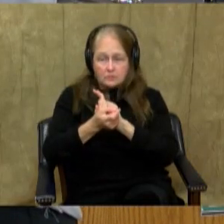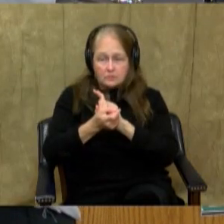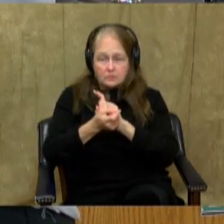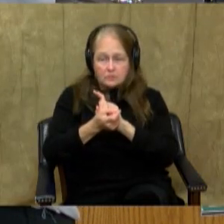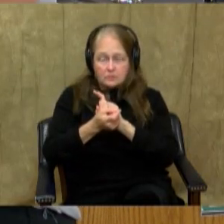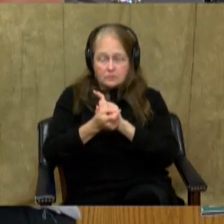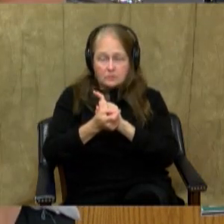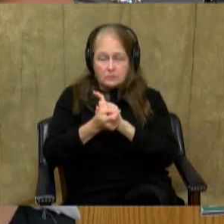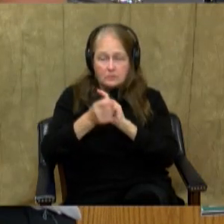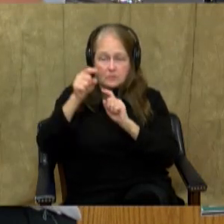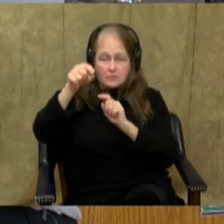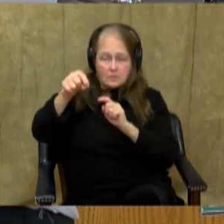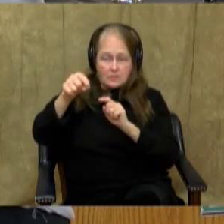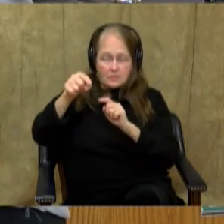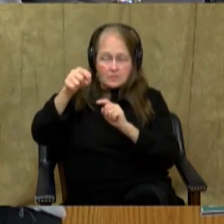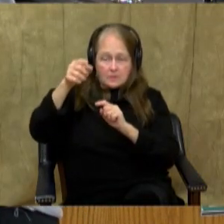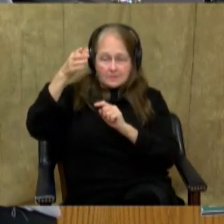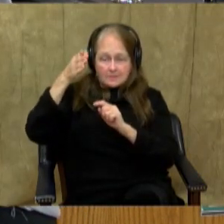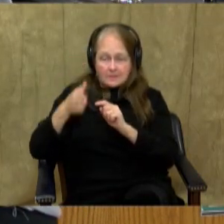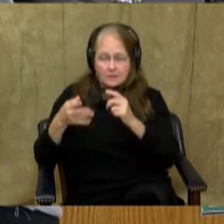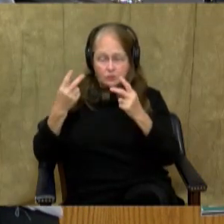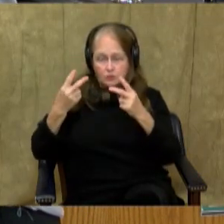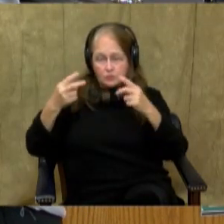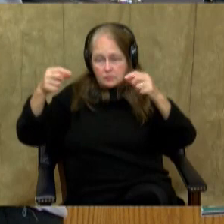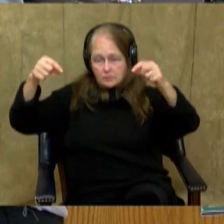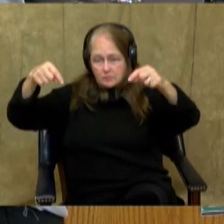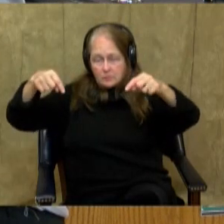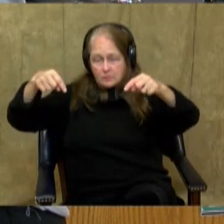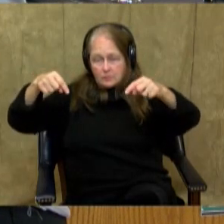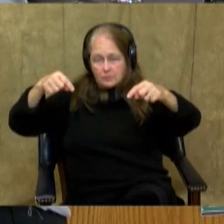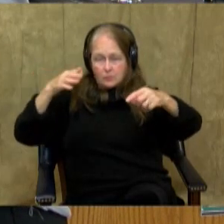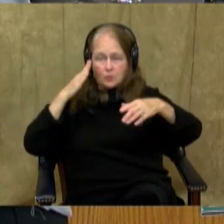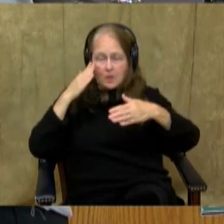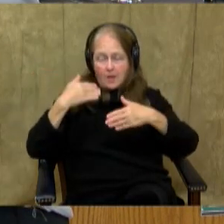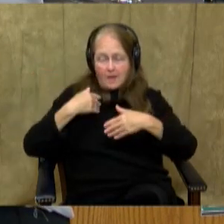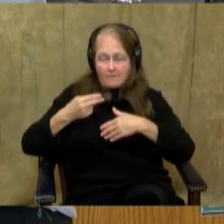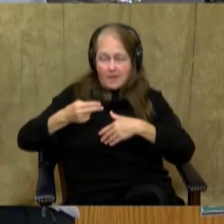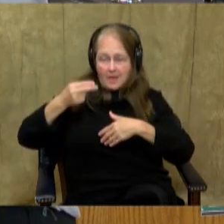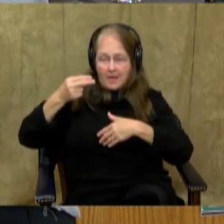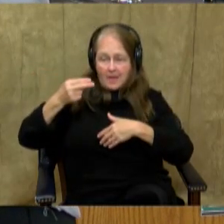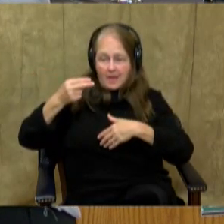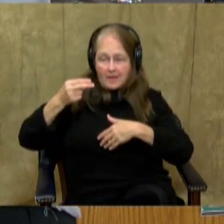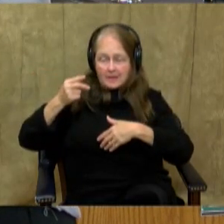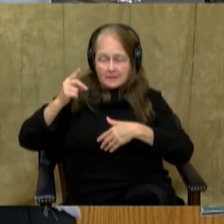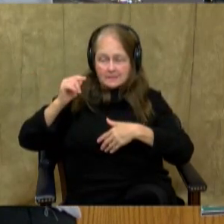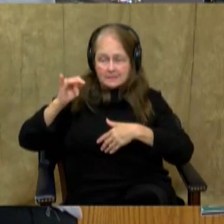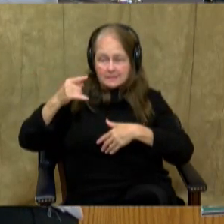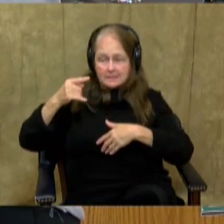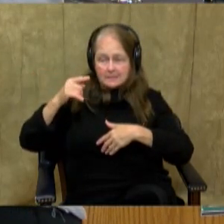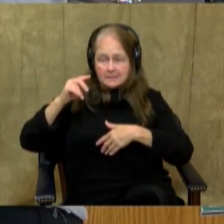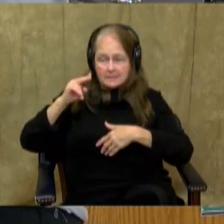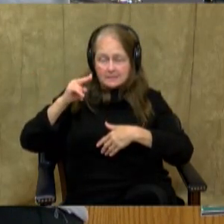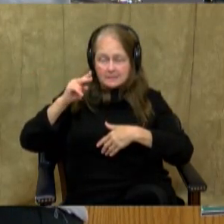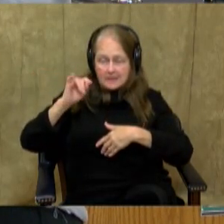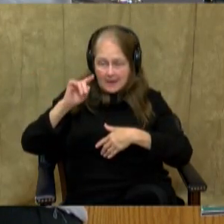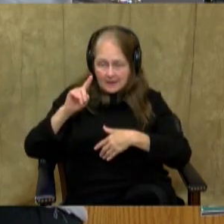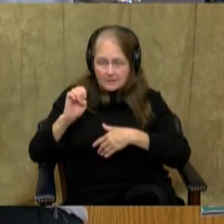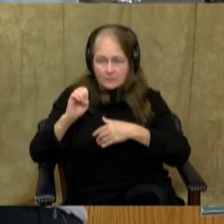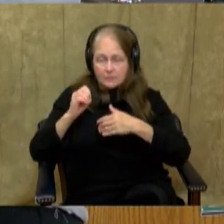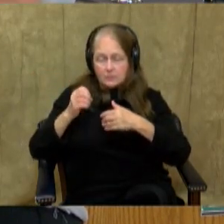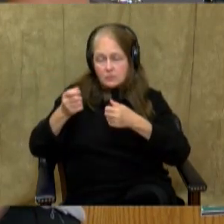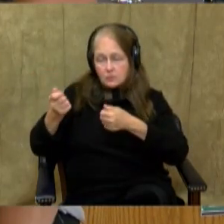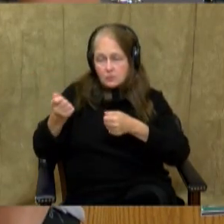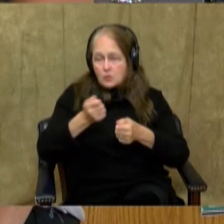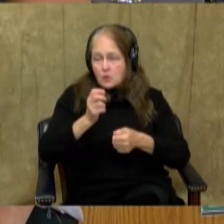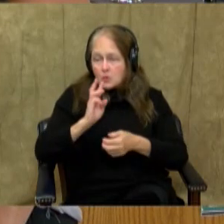And it's this side, it's these two sides that are going to experience high tide. The dynamic is it pulls the water towards